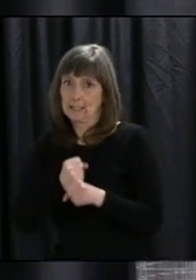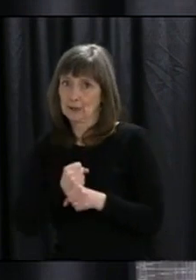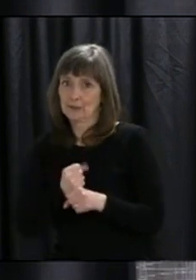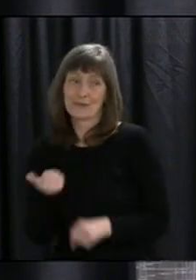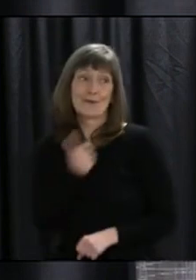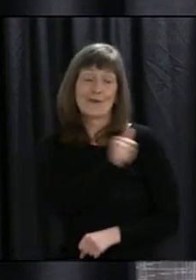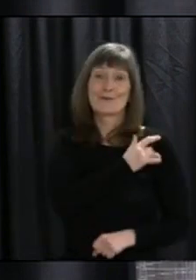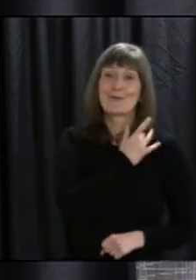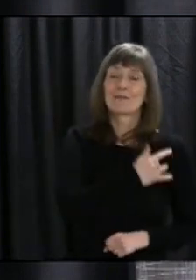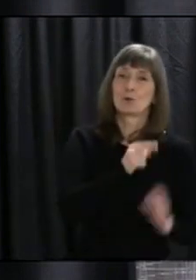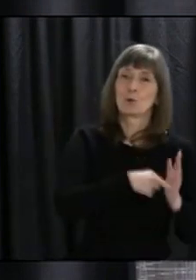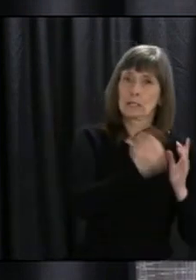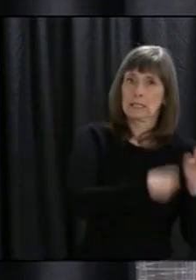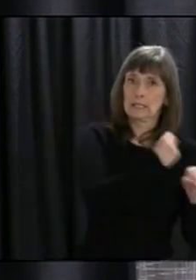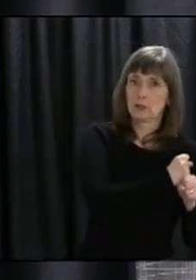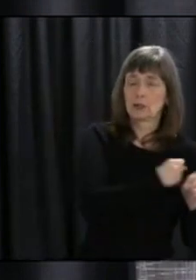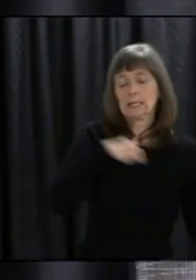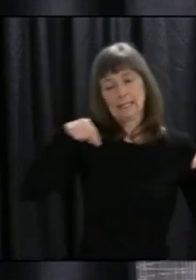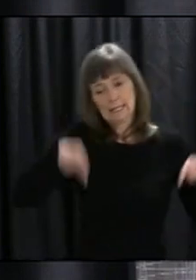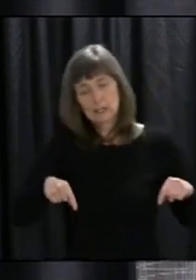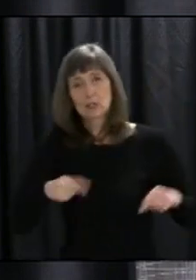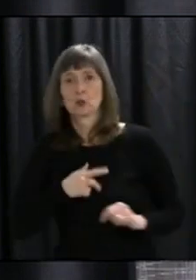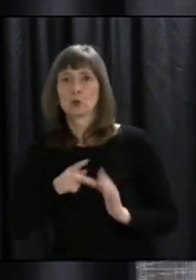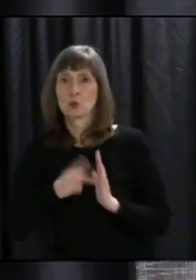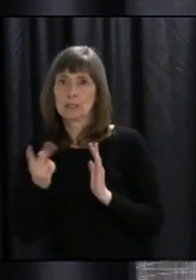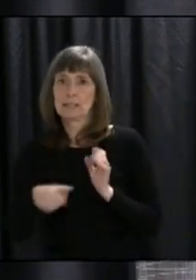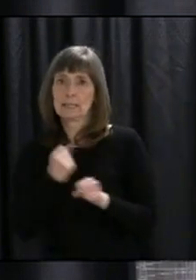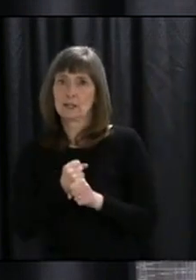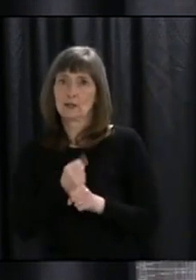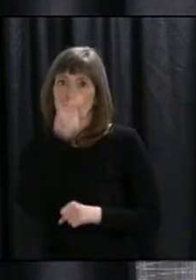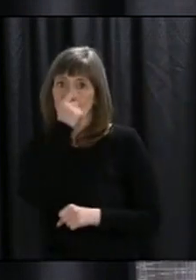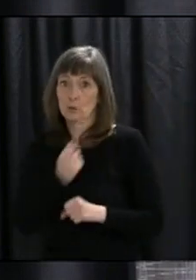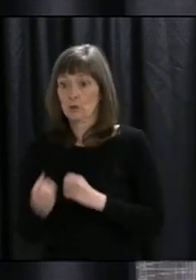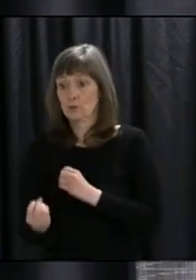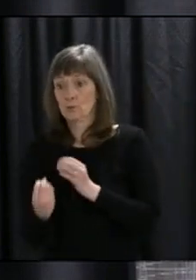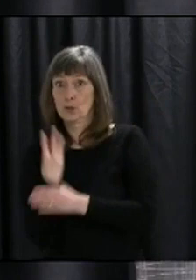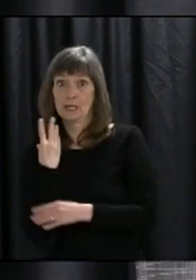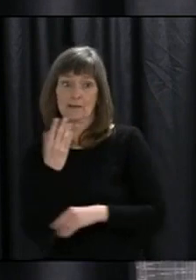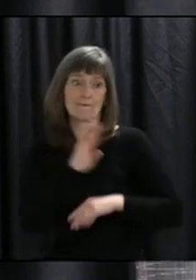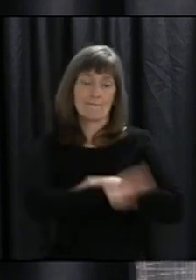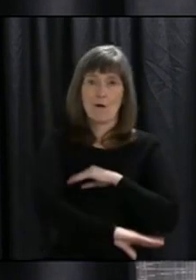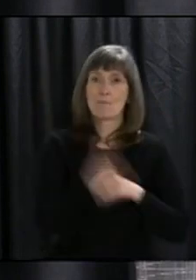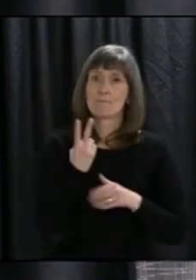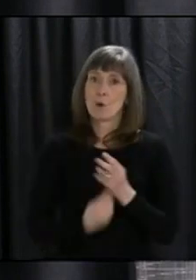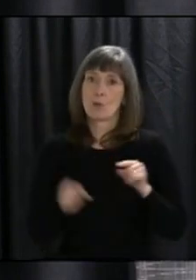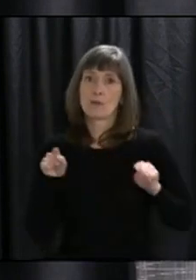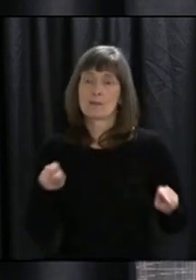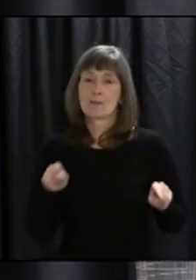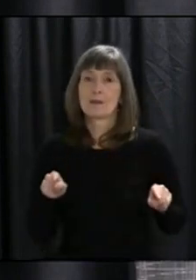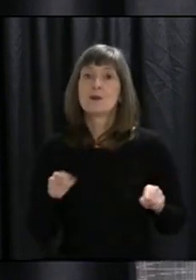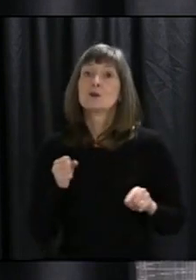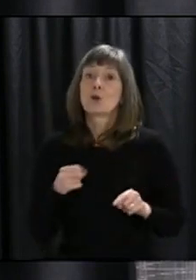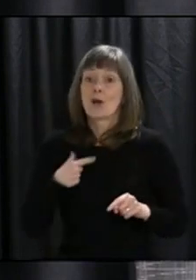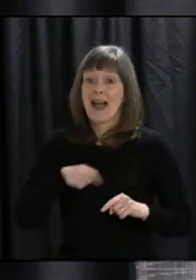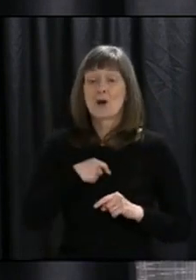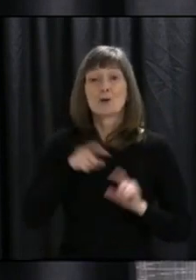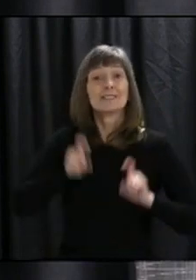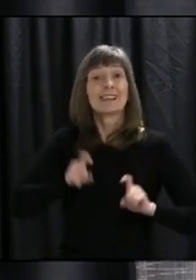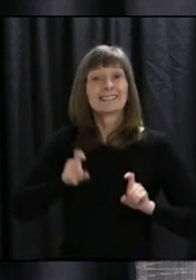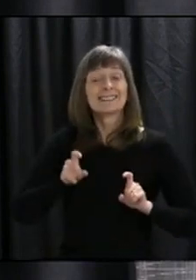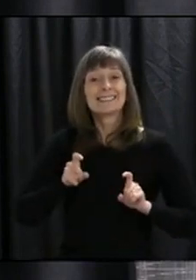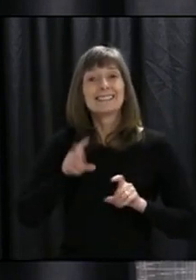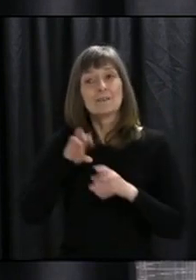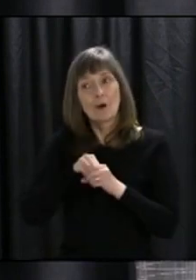Dr. Fitzgerald references our standard machine, which does influenza-like virus screen as well as COVID. You